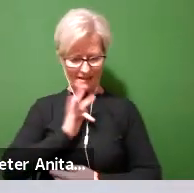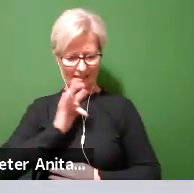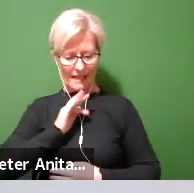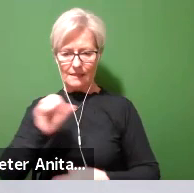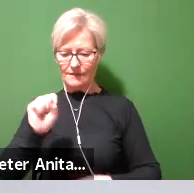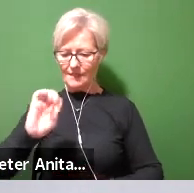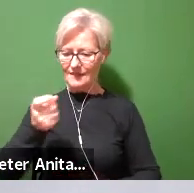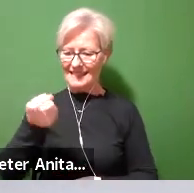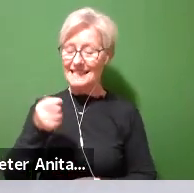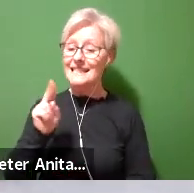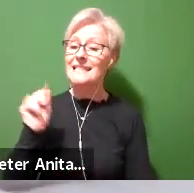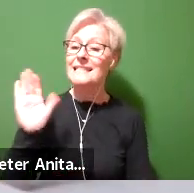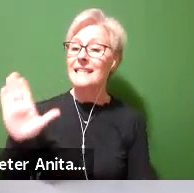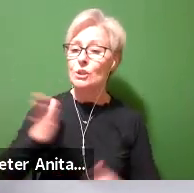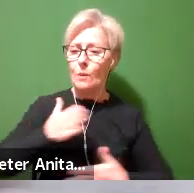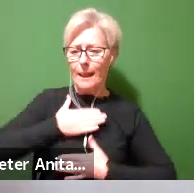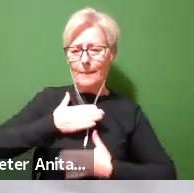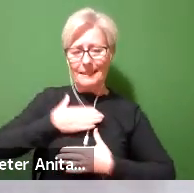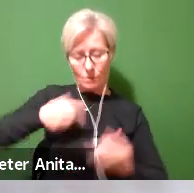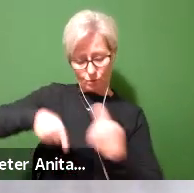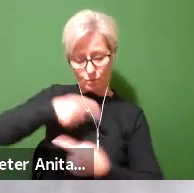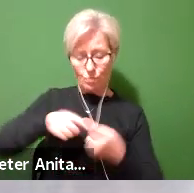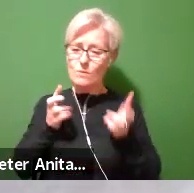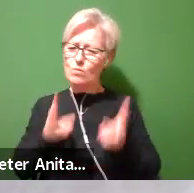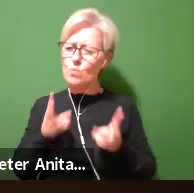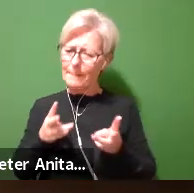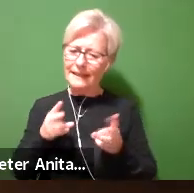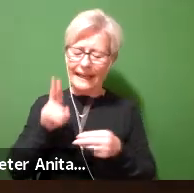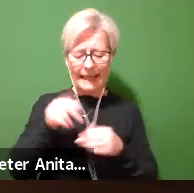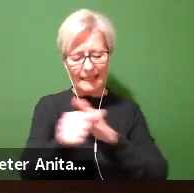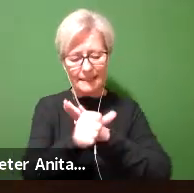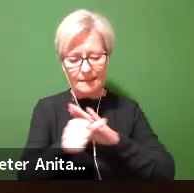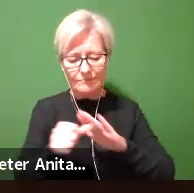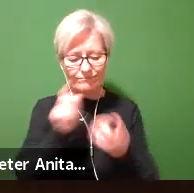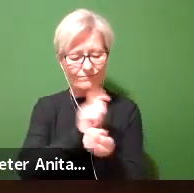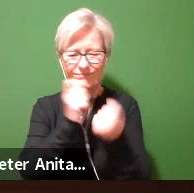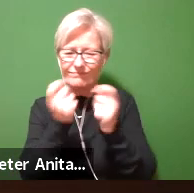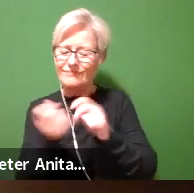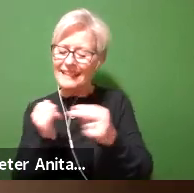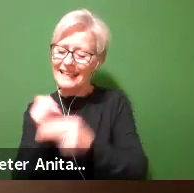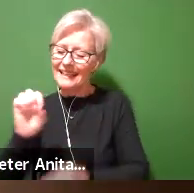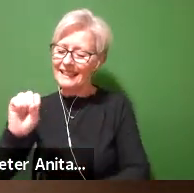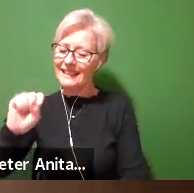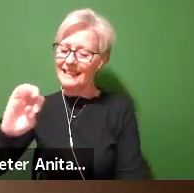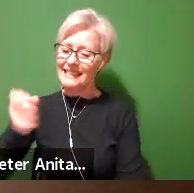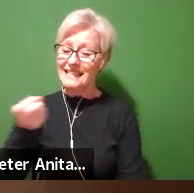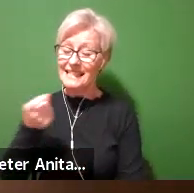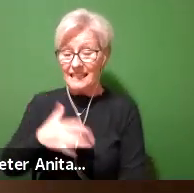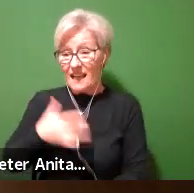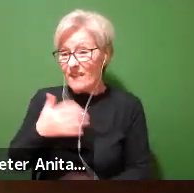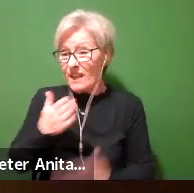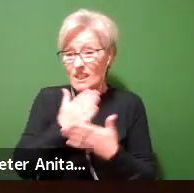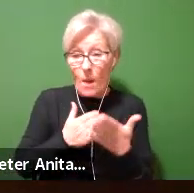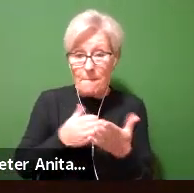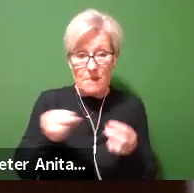years around menopause, we as women may experience some changes in our sex lives. For some, it is more enjoyable as the fear